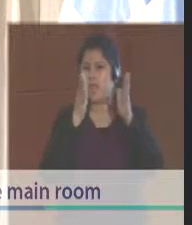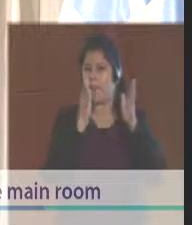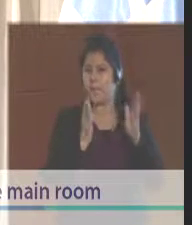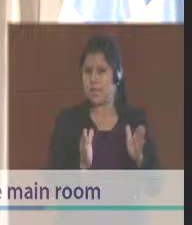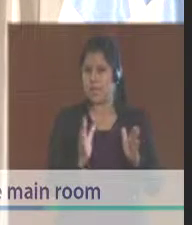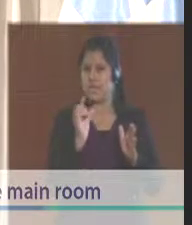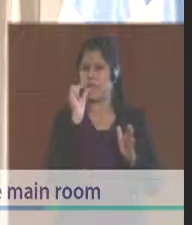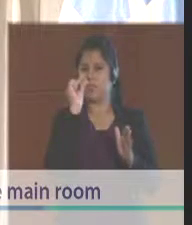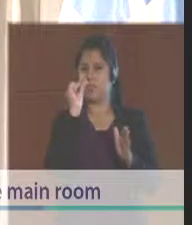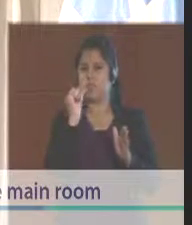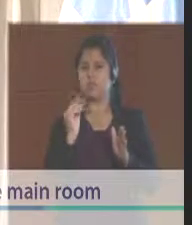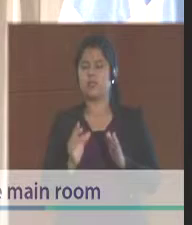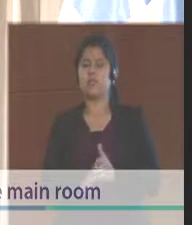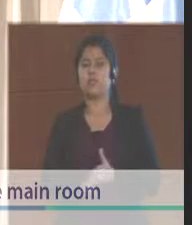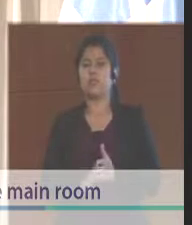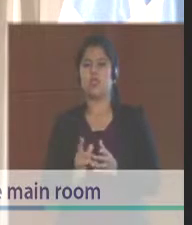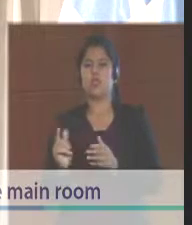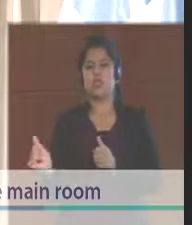but we will leave